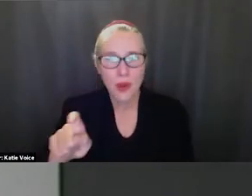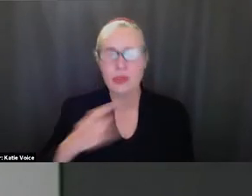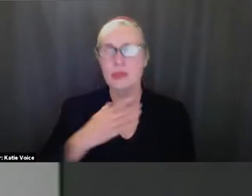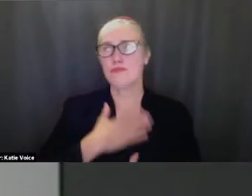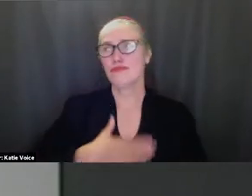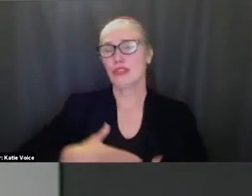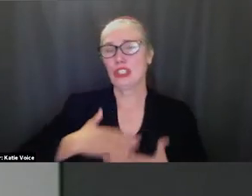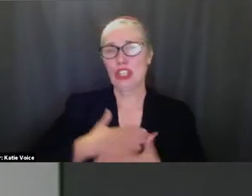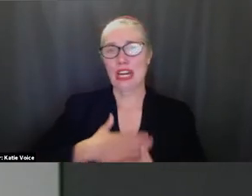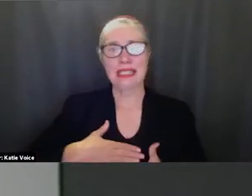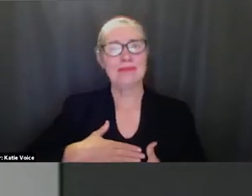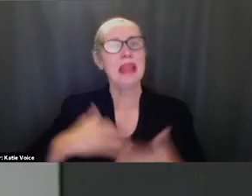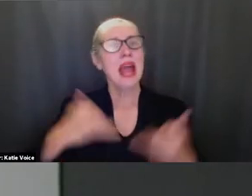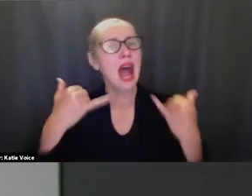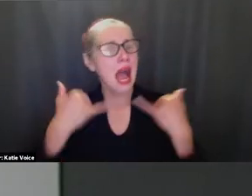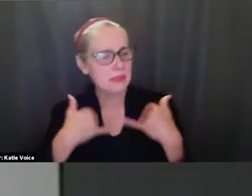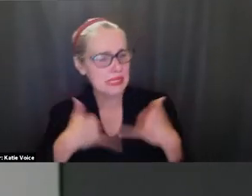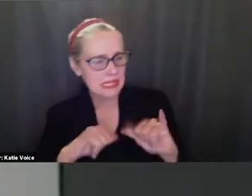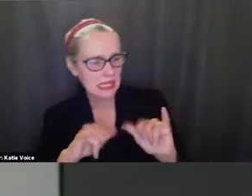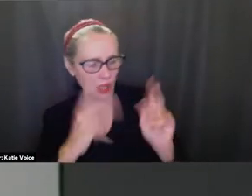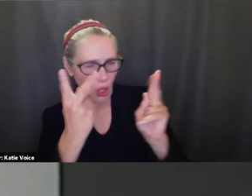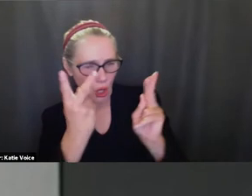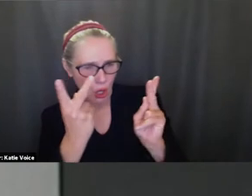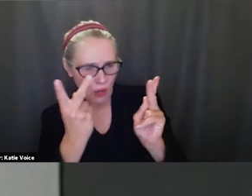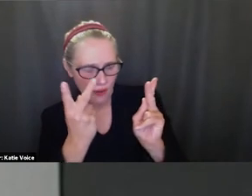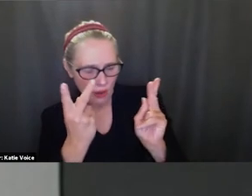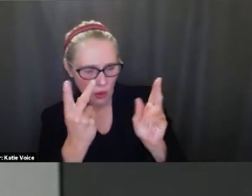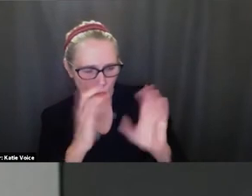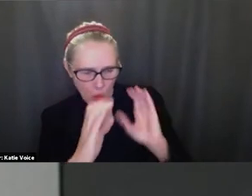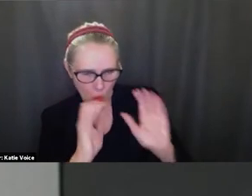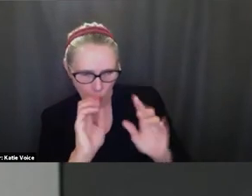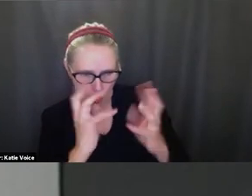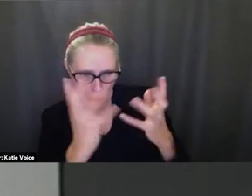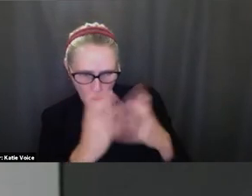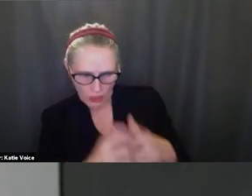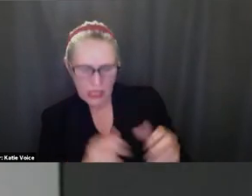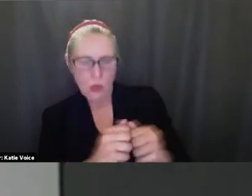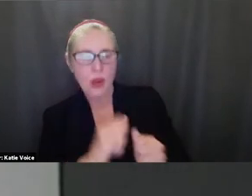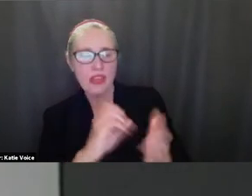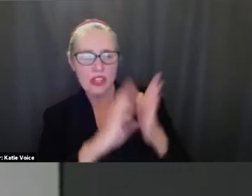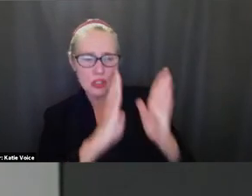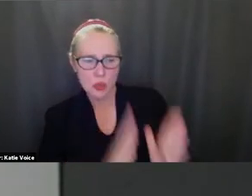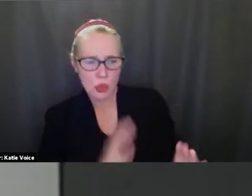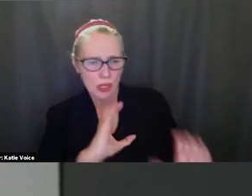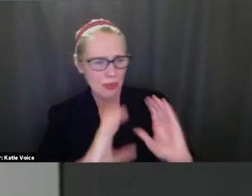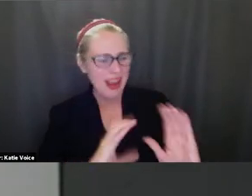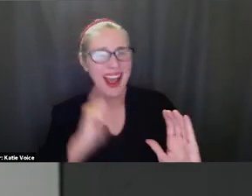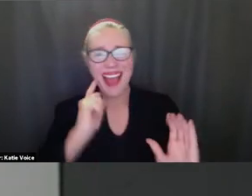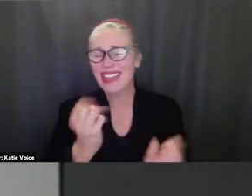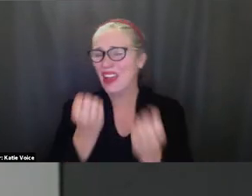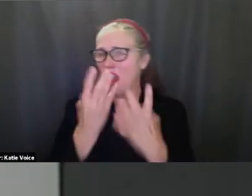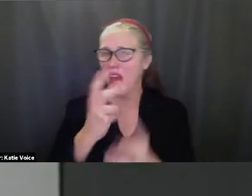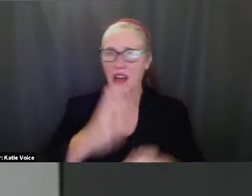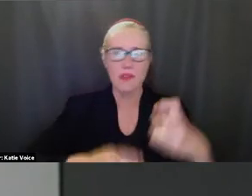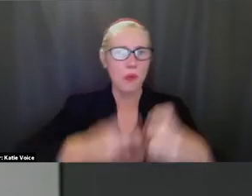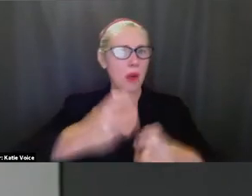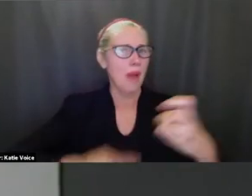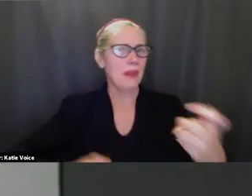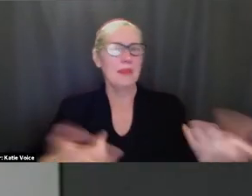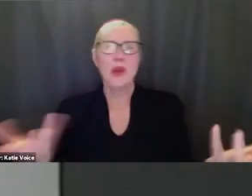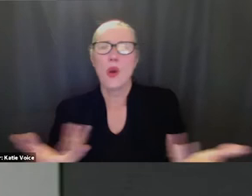on student communication a lot of the problems we have within our district are just a matter of communicating with students and